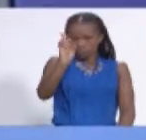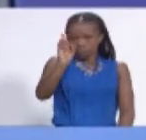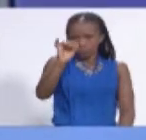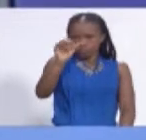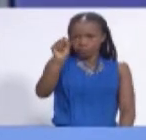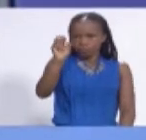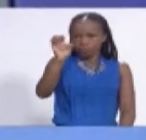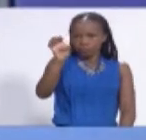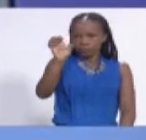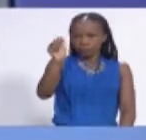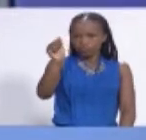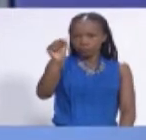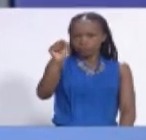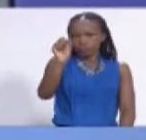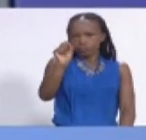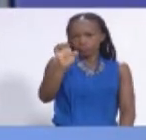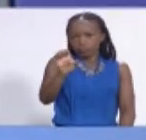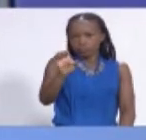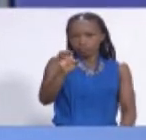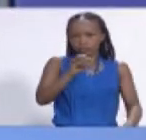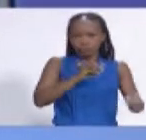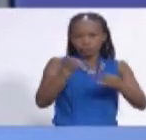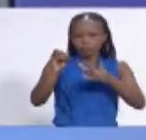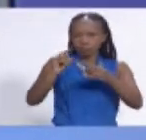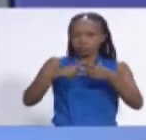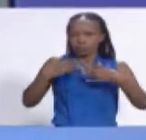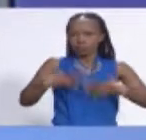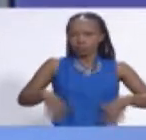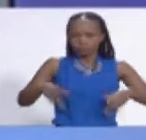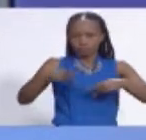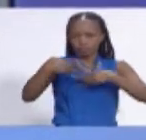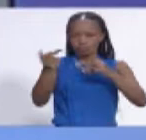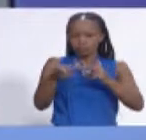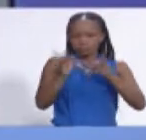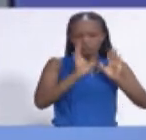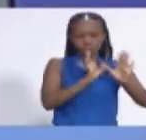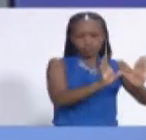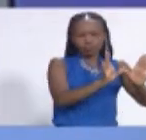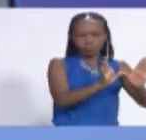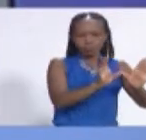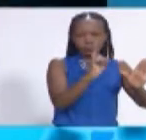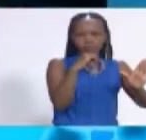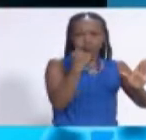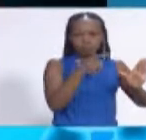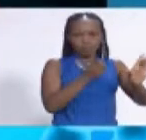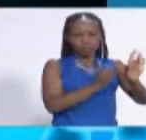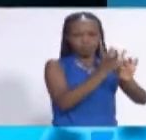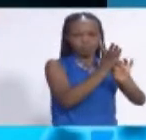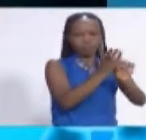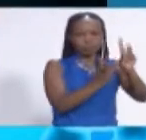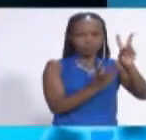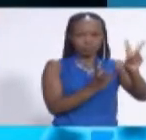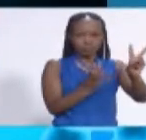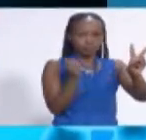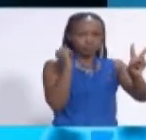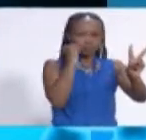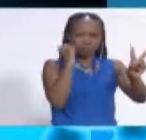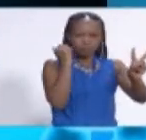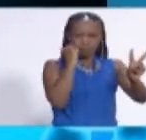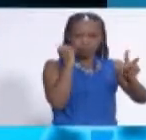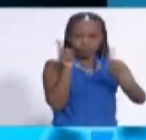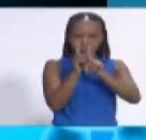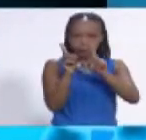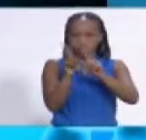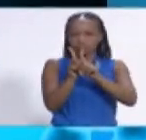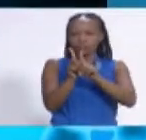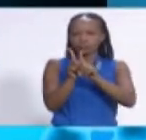says removal to hospital of infected persons, isolation of persons who have been exposed to infection, and penalty